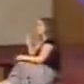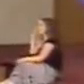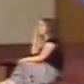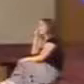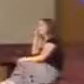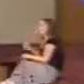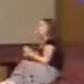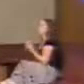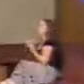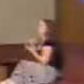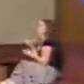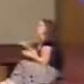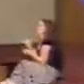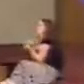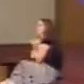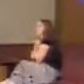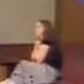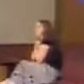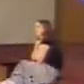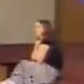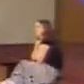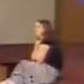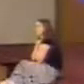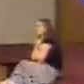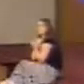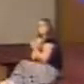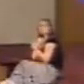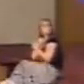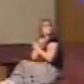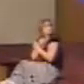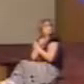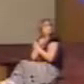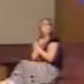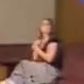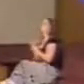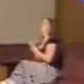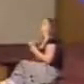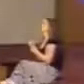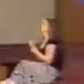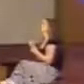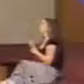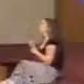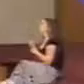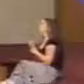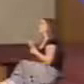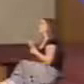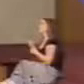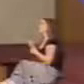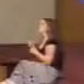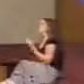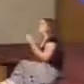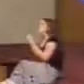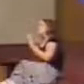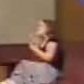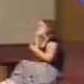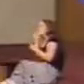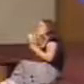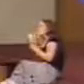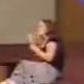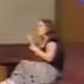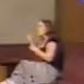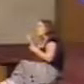how much she's loved and how affectionately she's loved by what she does with these bears. I'll try to sound like Rick, because this is what she